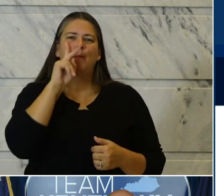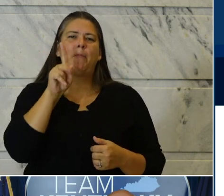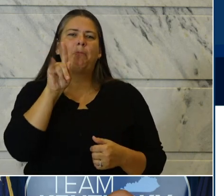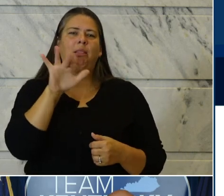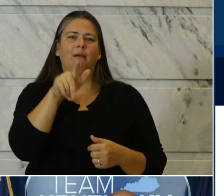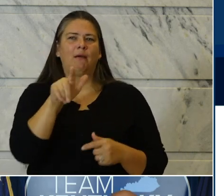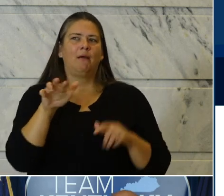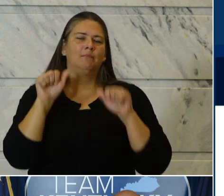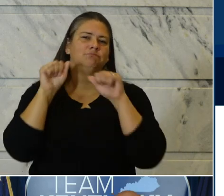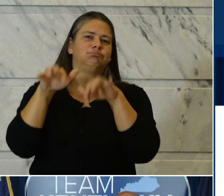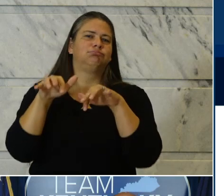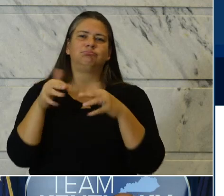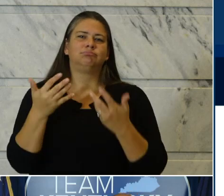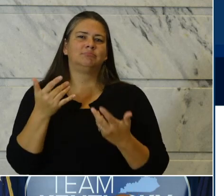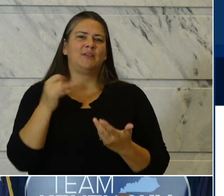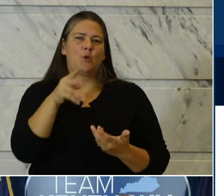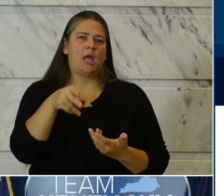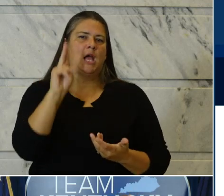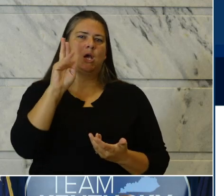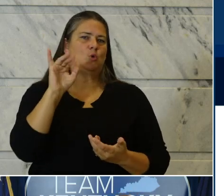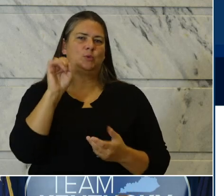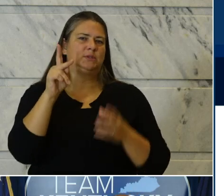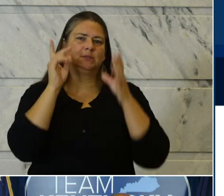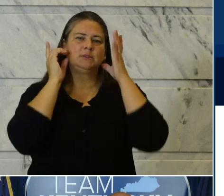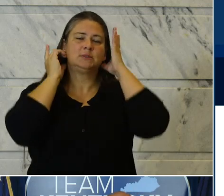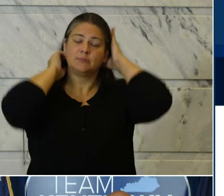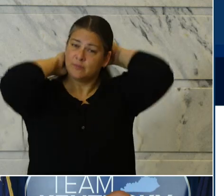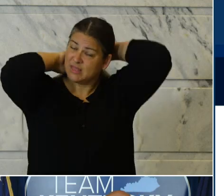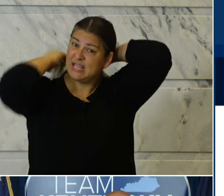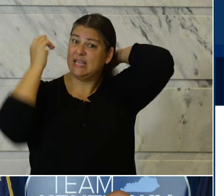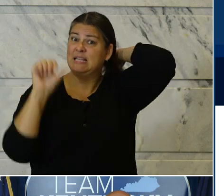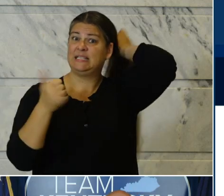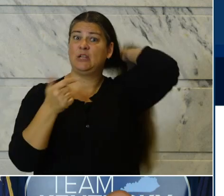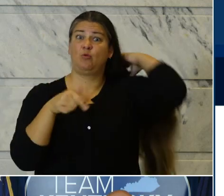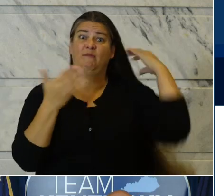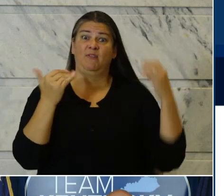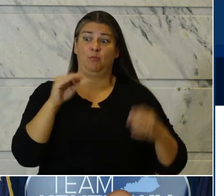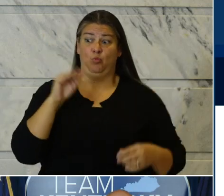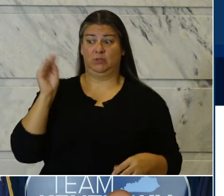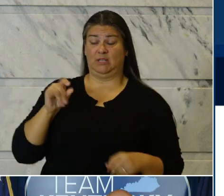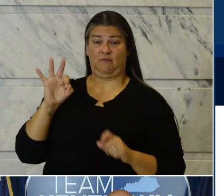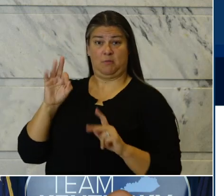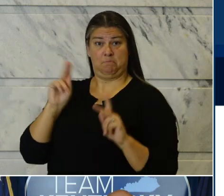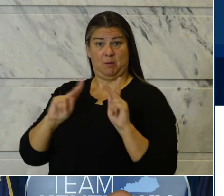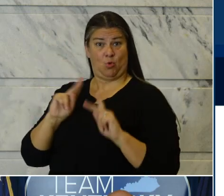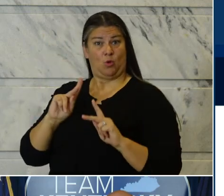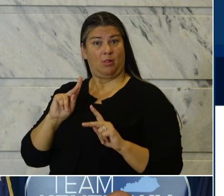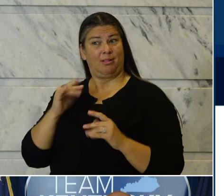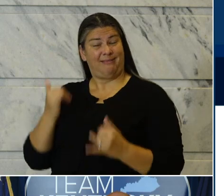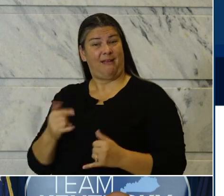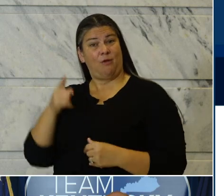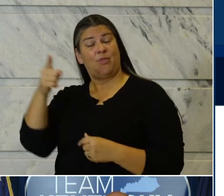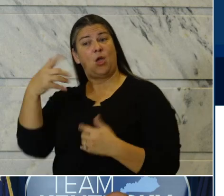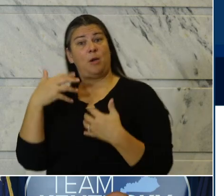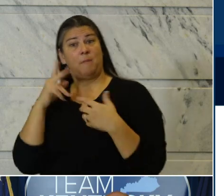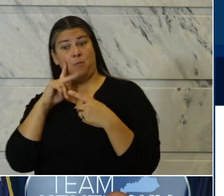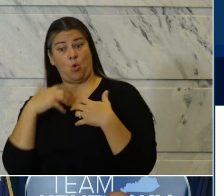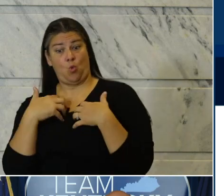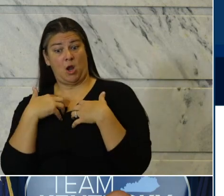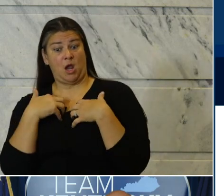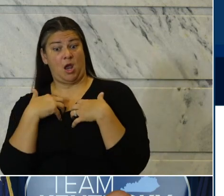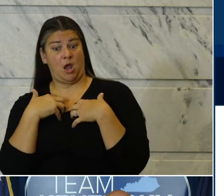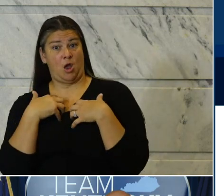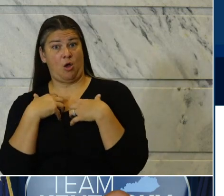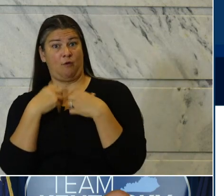complications from COVID-19. And in a parting thought, 10 to 15% of people who are recovering from COVID are now being categorized